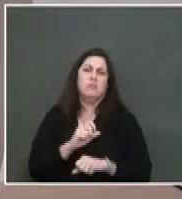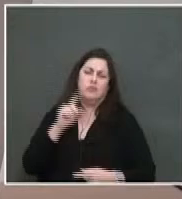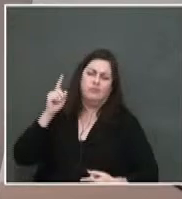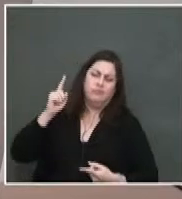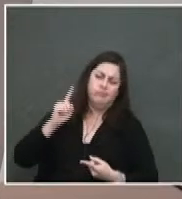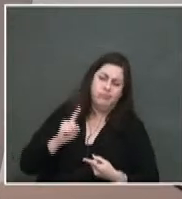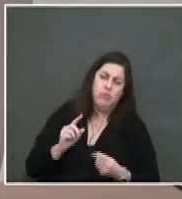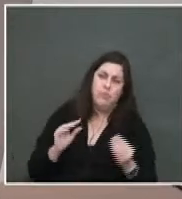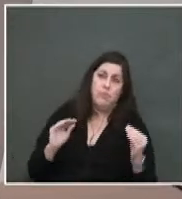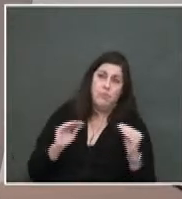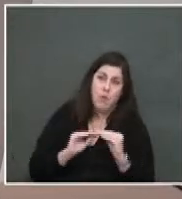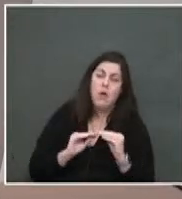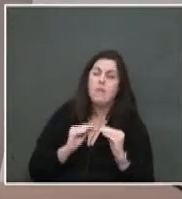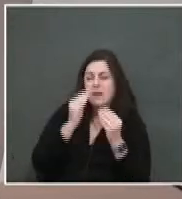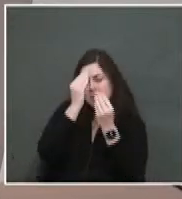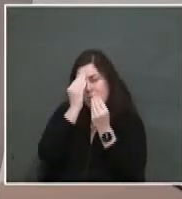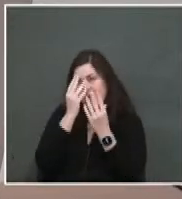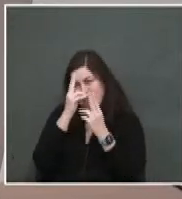acknowledge that's